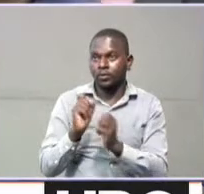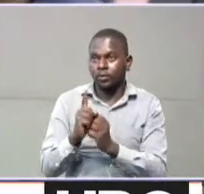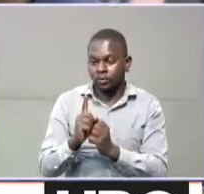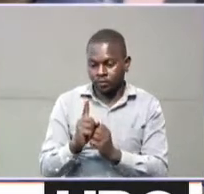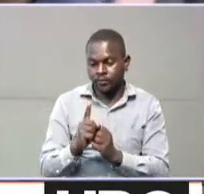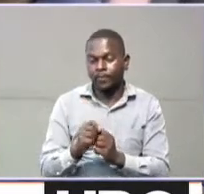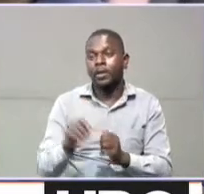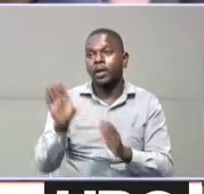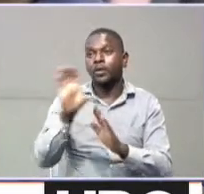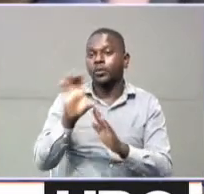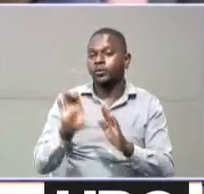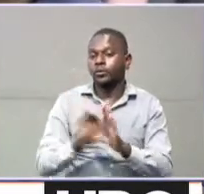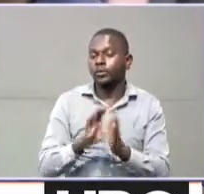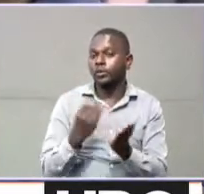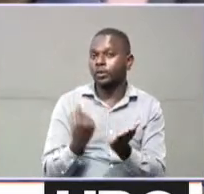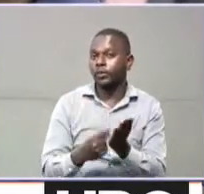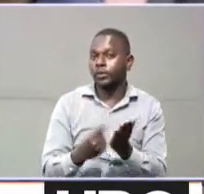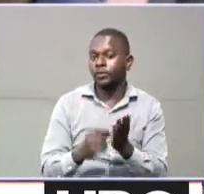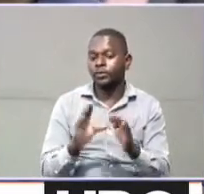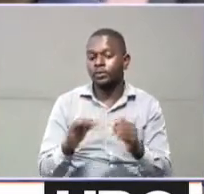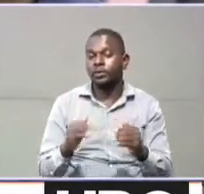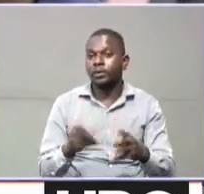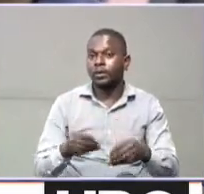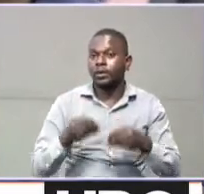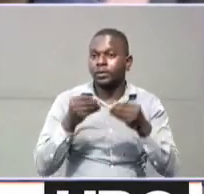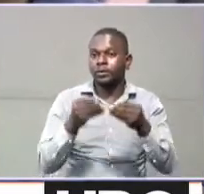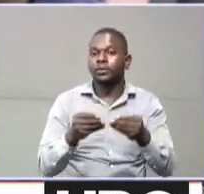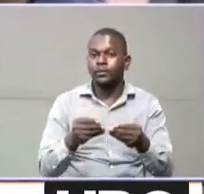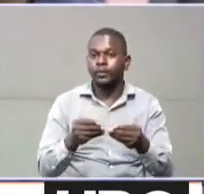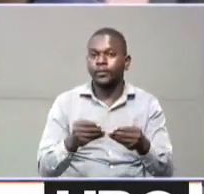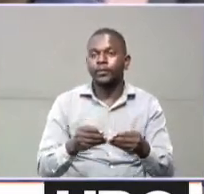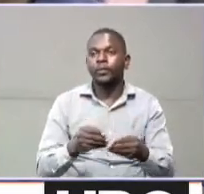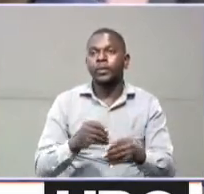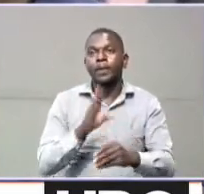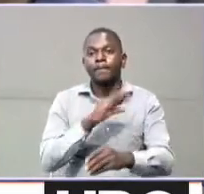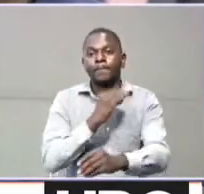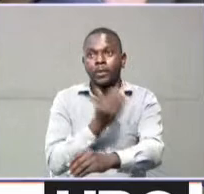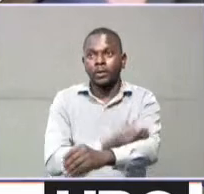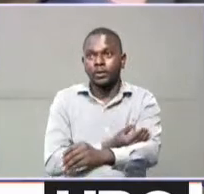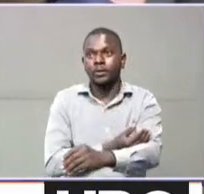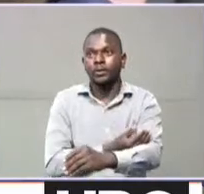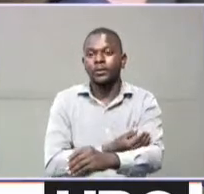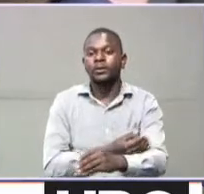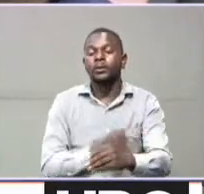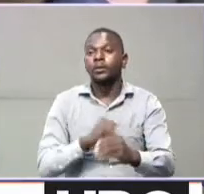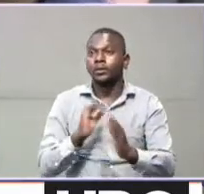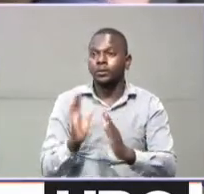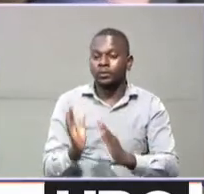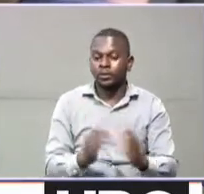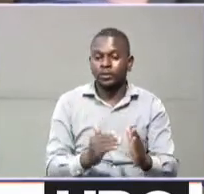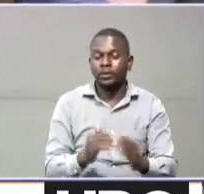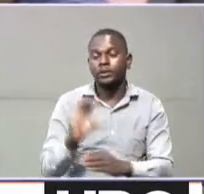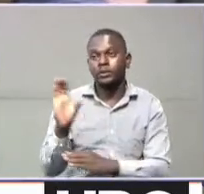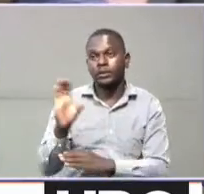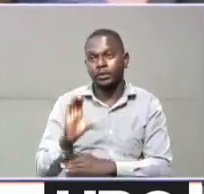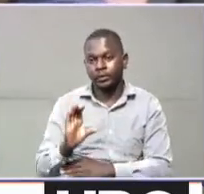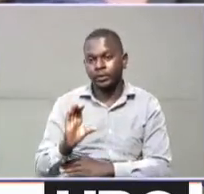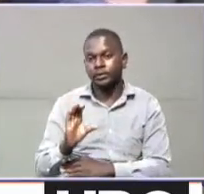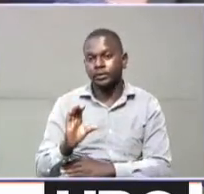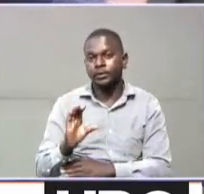of the constitution of the republic of uganda is given a mandate to organize cabinet